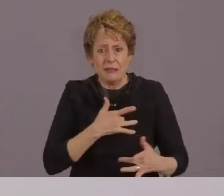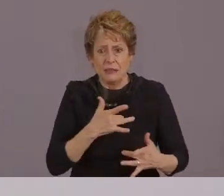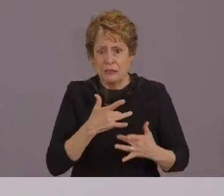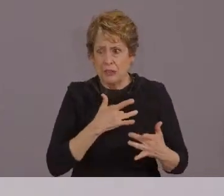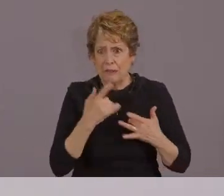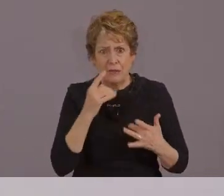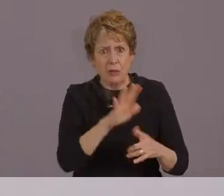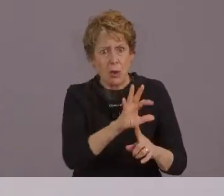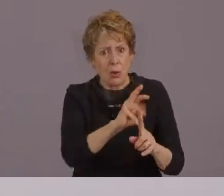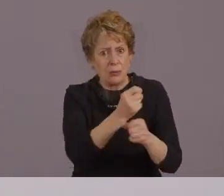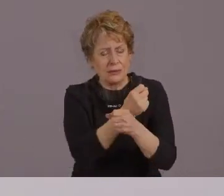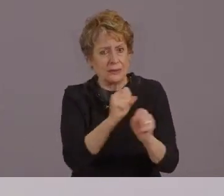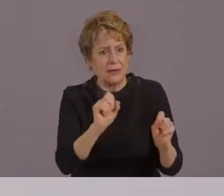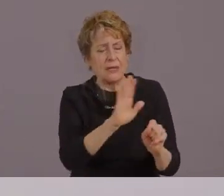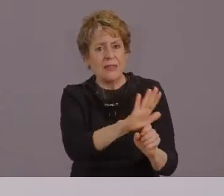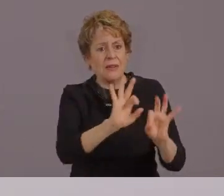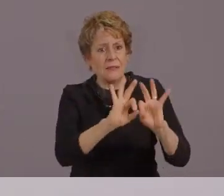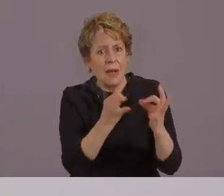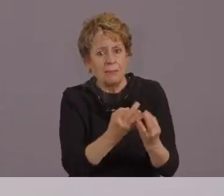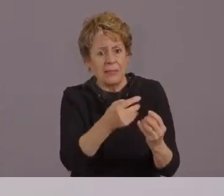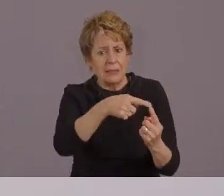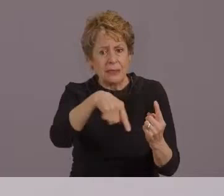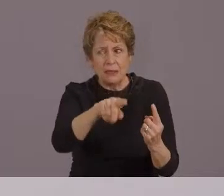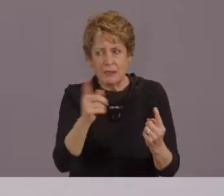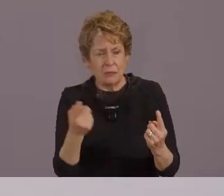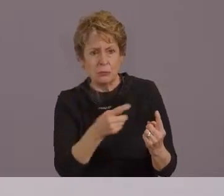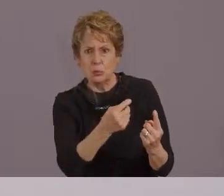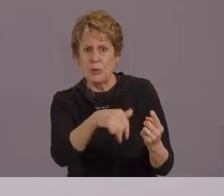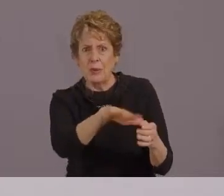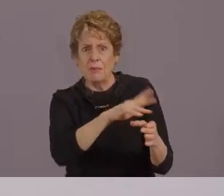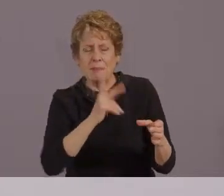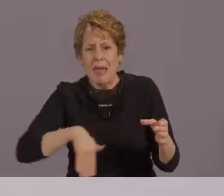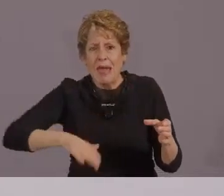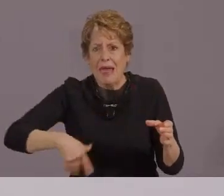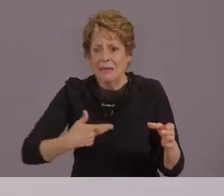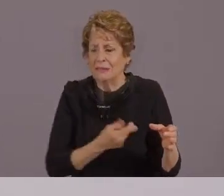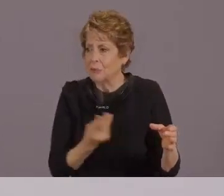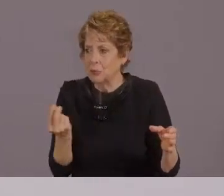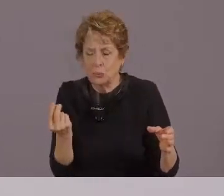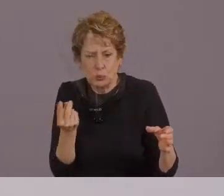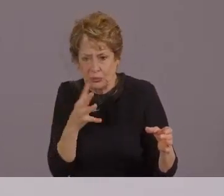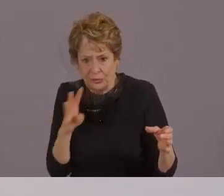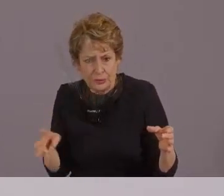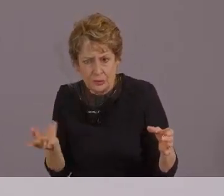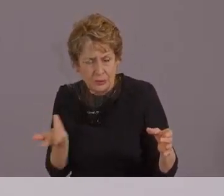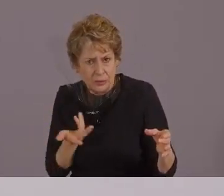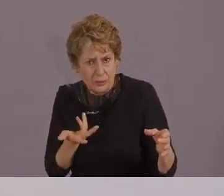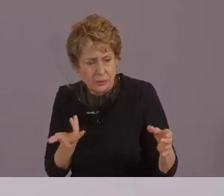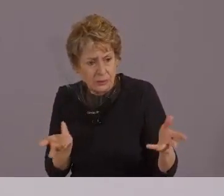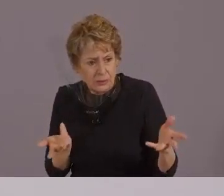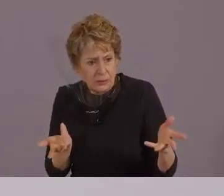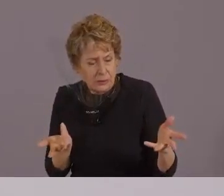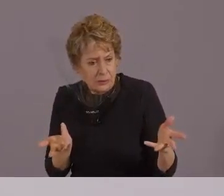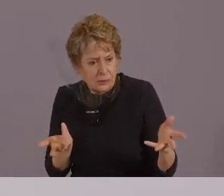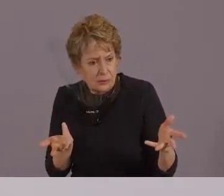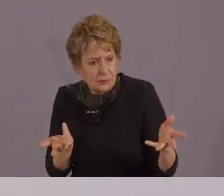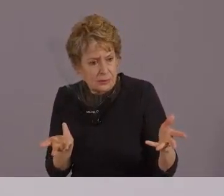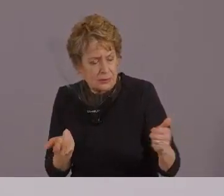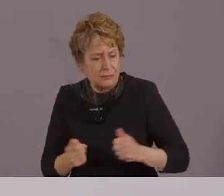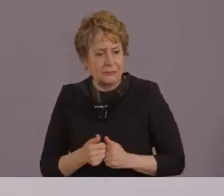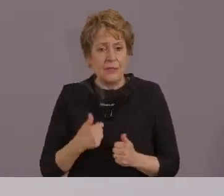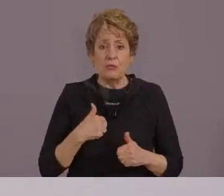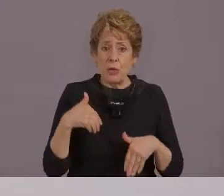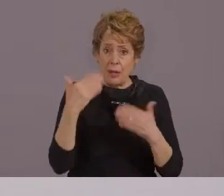Because you guys are. So what we would recommend is, you know, until you're fully vaccinated following those